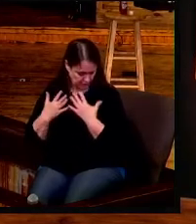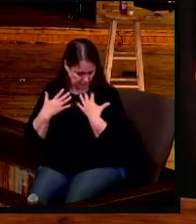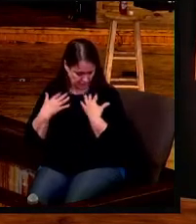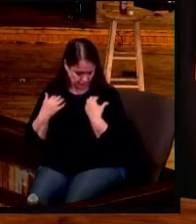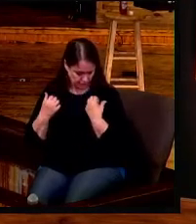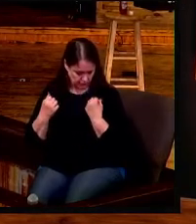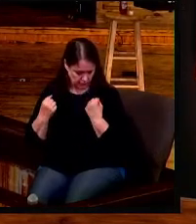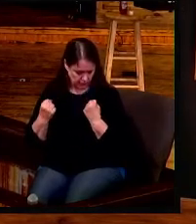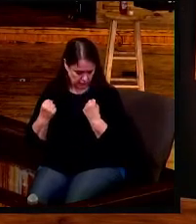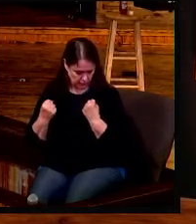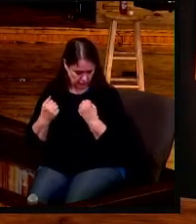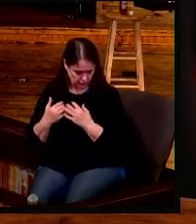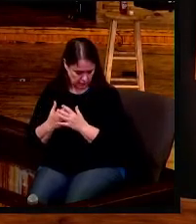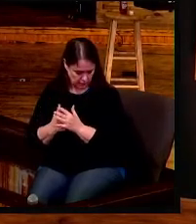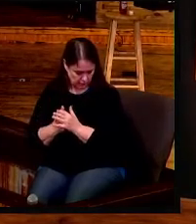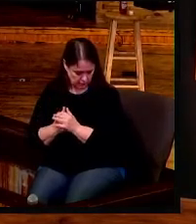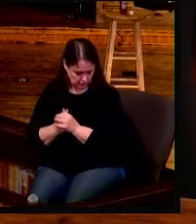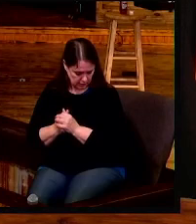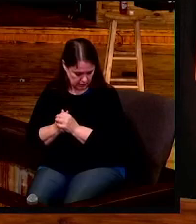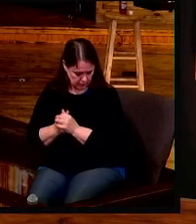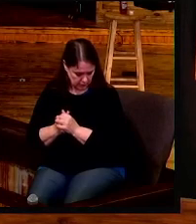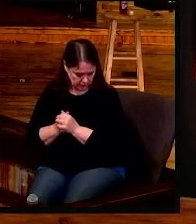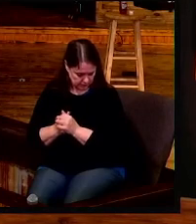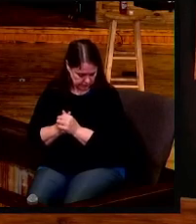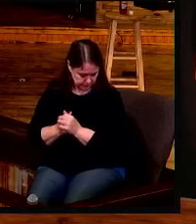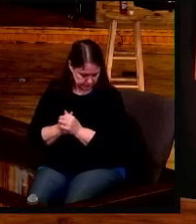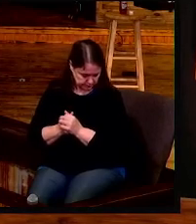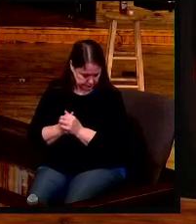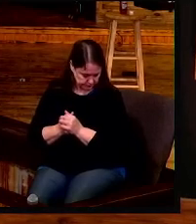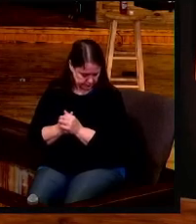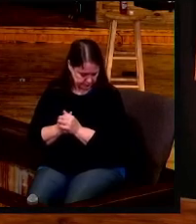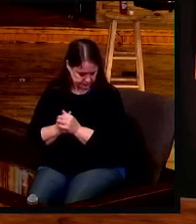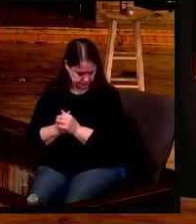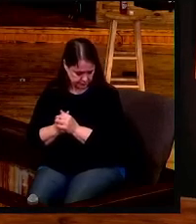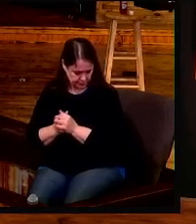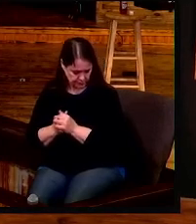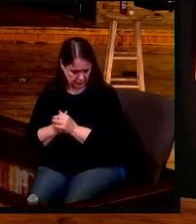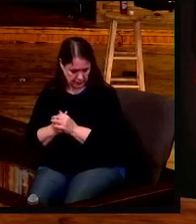Too much talk leads to sin. Be sensible and keep your mouth shut.